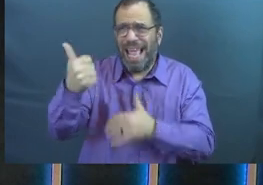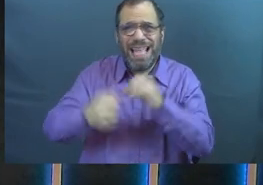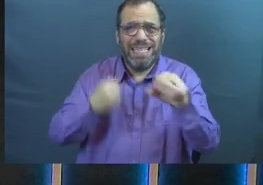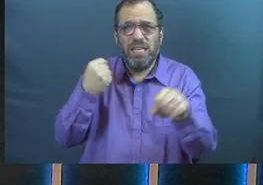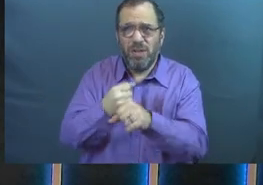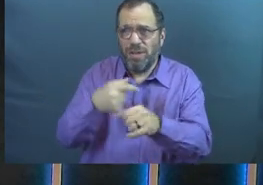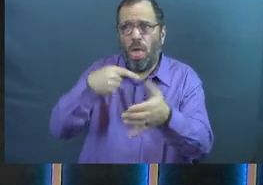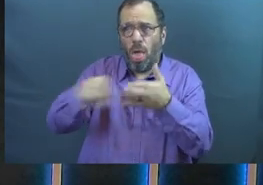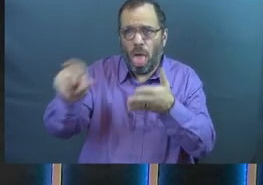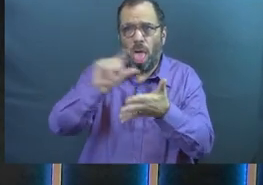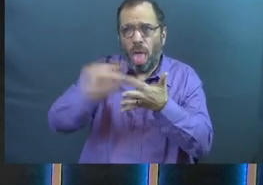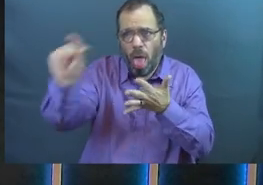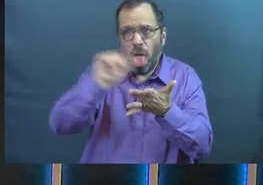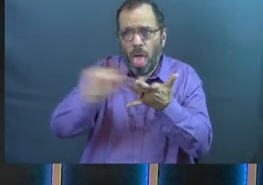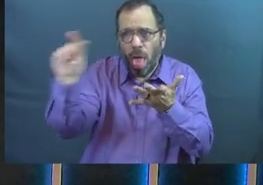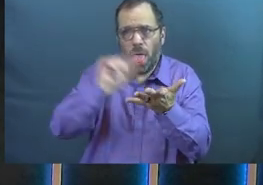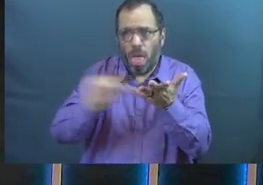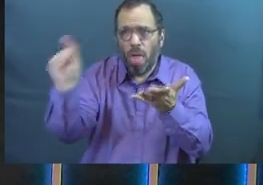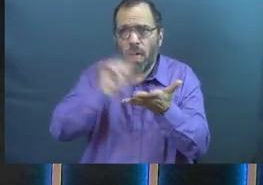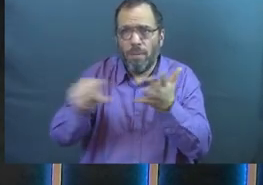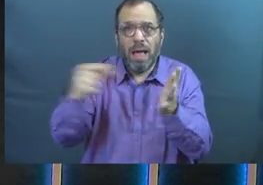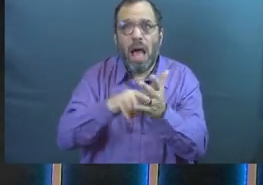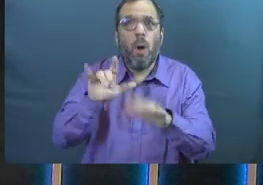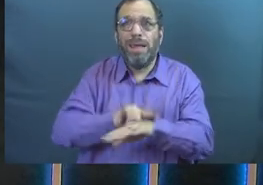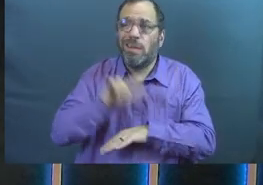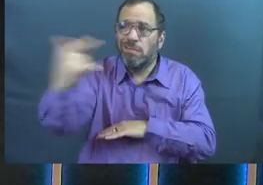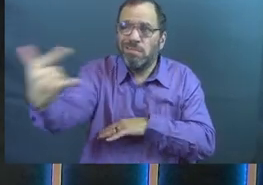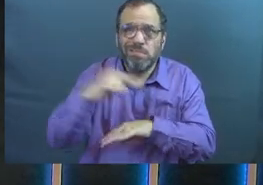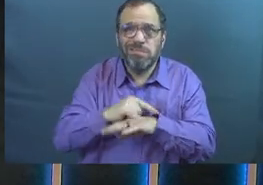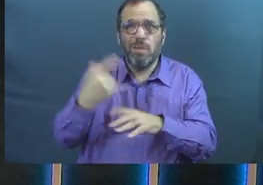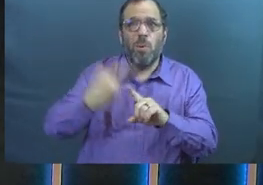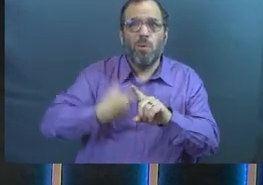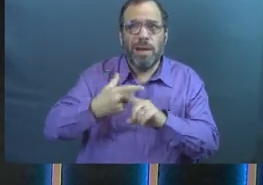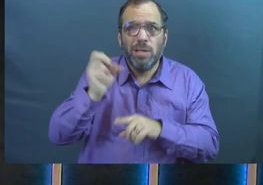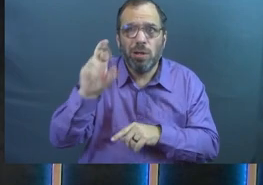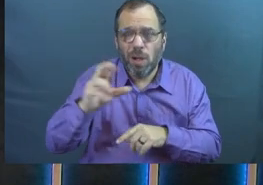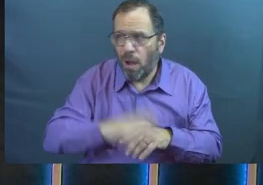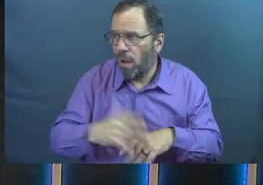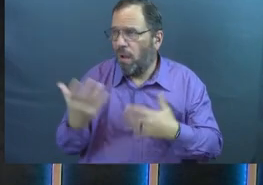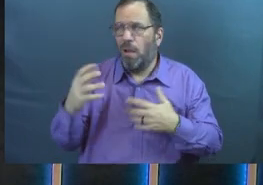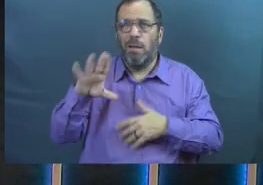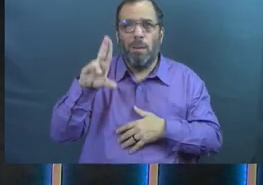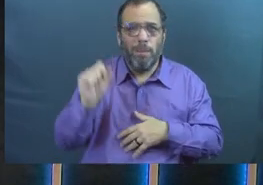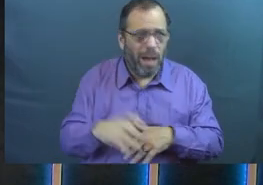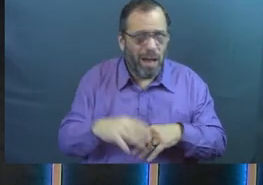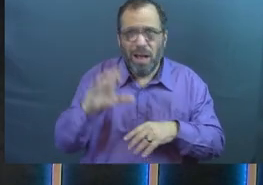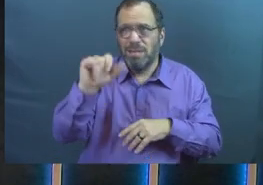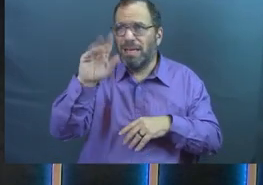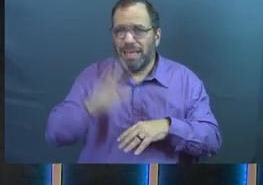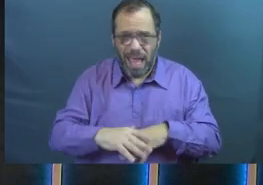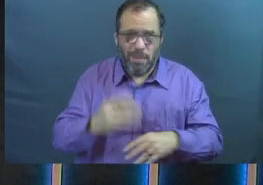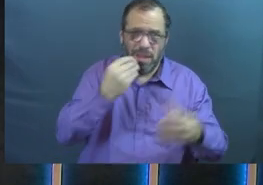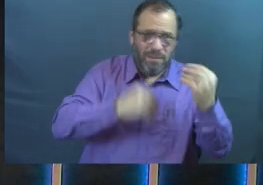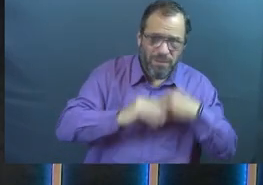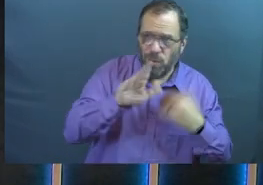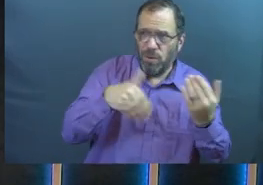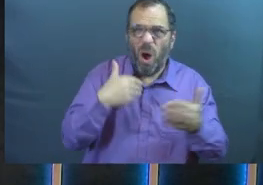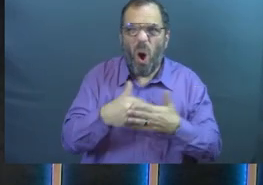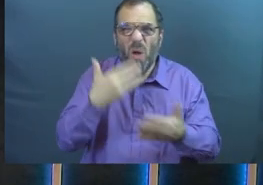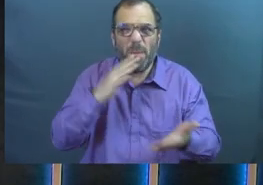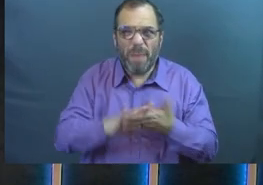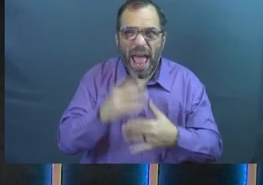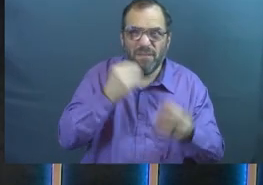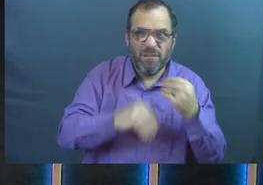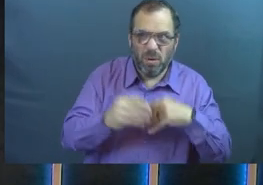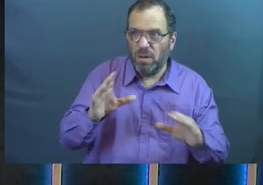years after. And then there's travel expenses that come in. And then there's all the food that you eat, all the bad